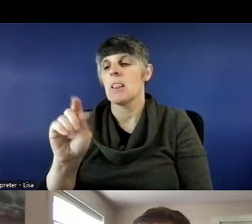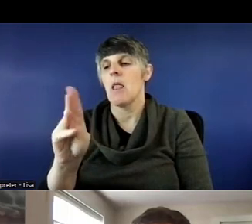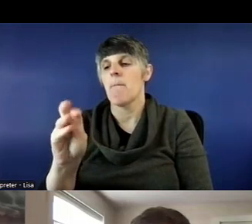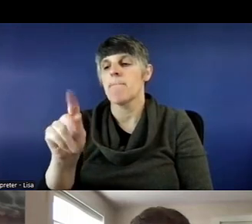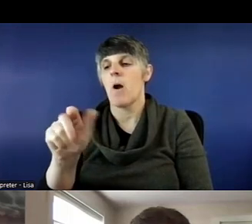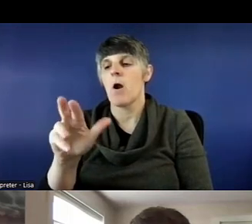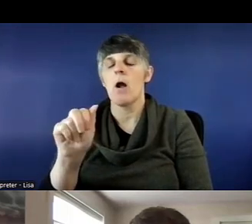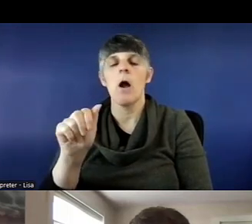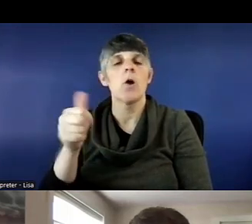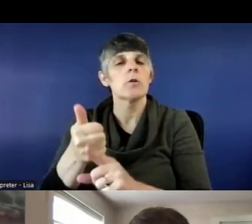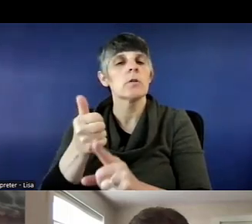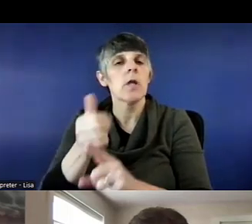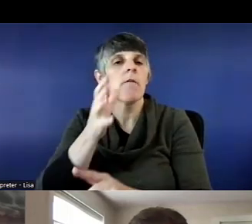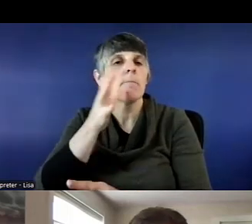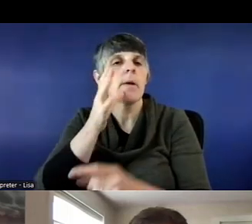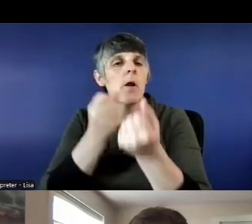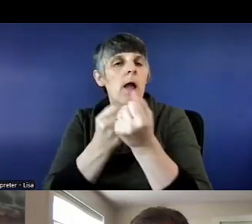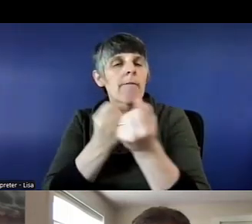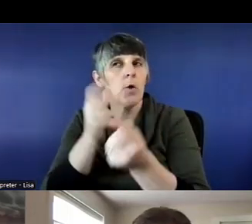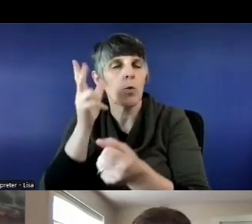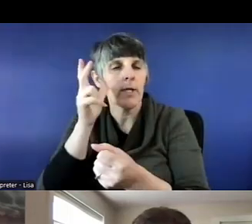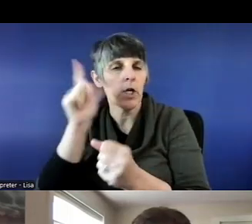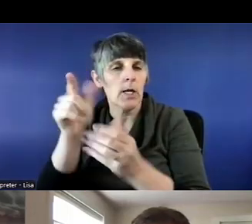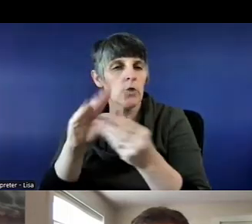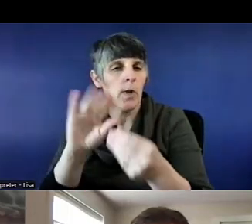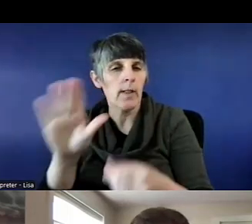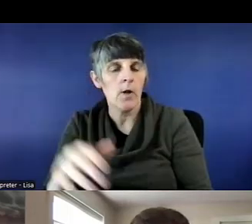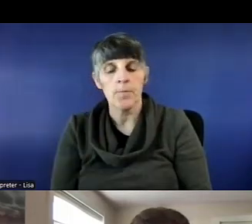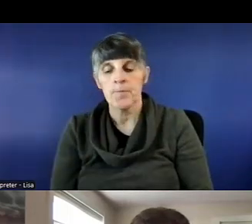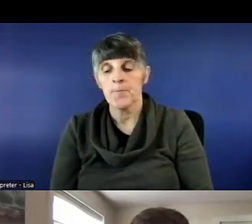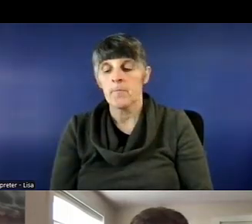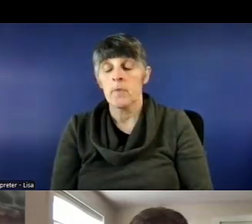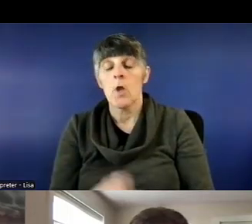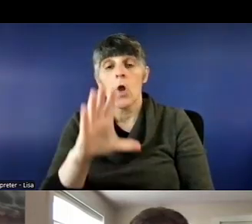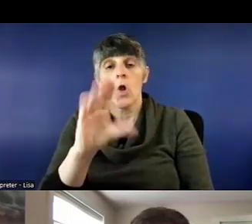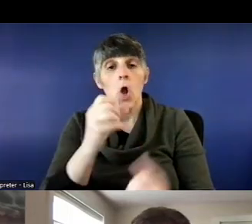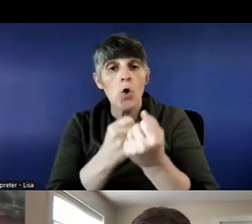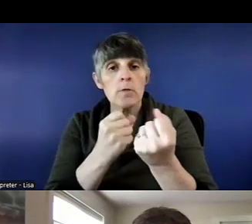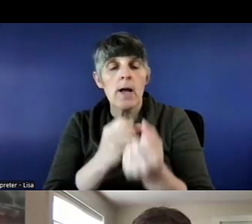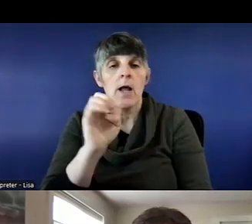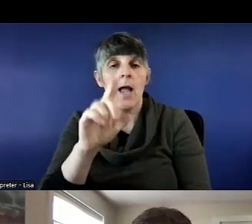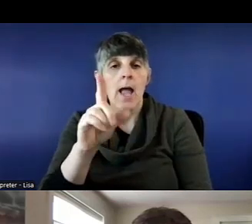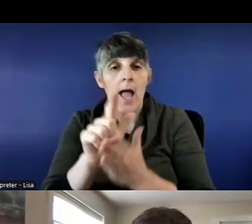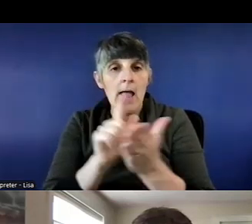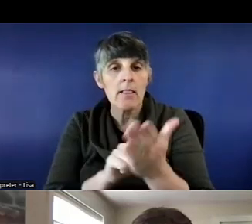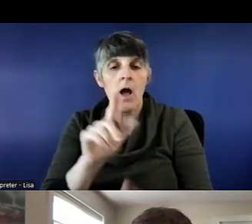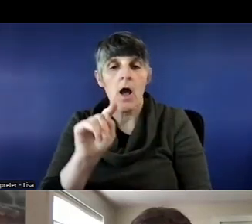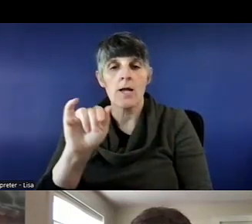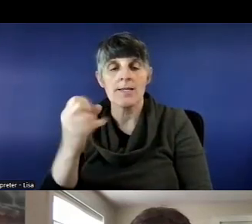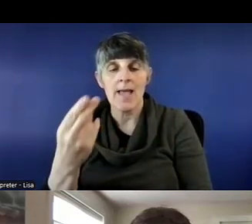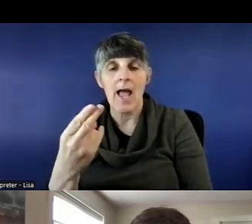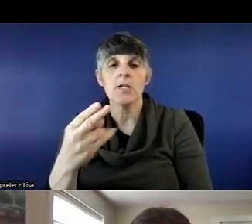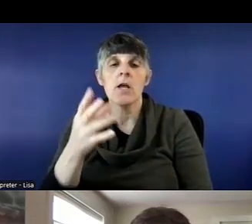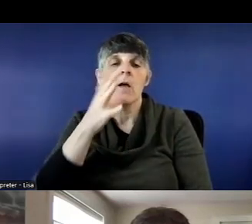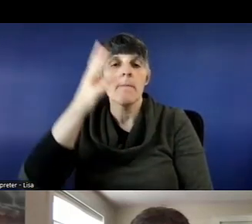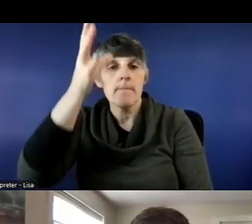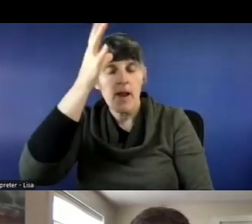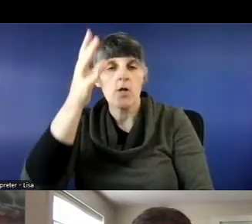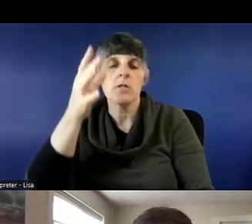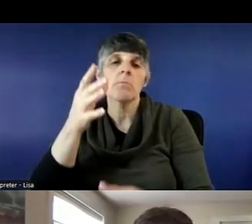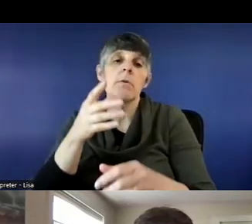hearing from this morning. Our co-sponsors are EdLaw, TASH, Parents Professional Advocacy